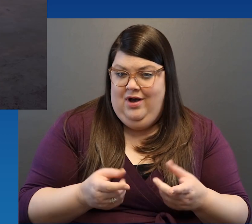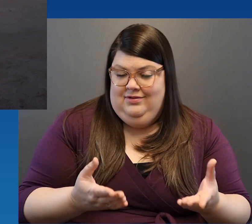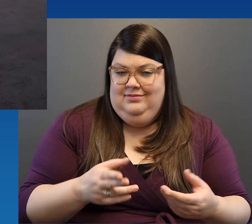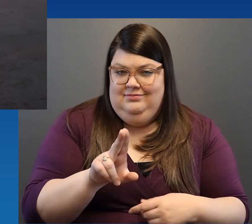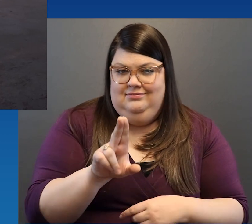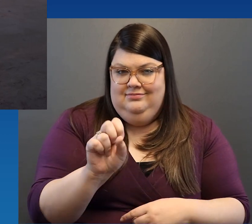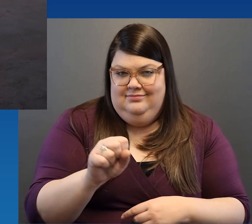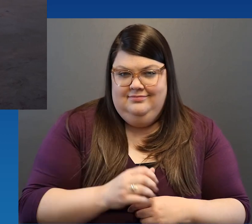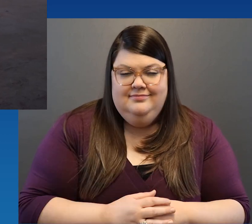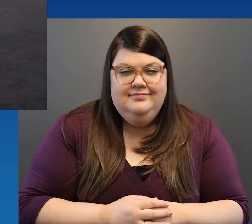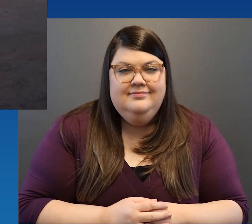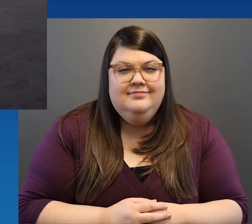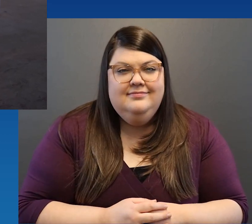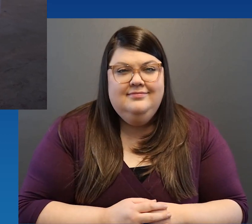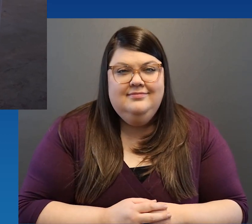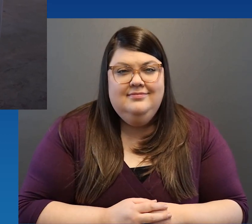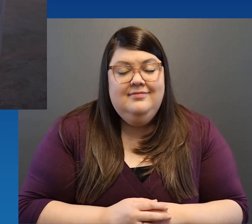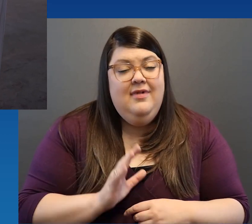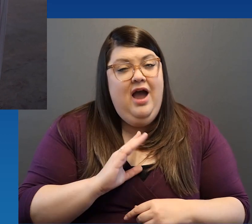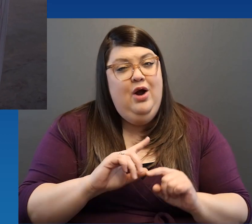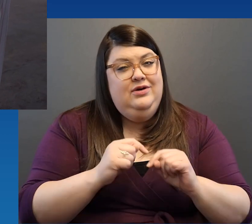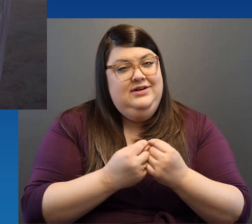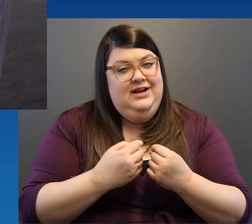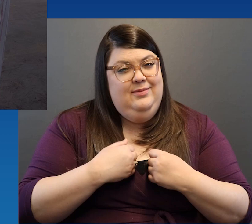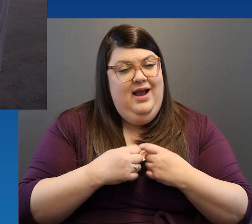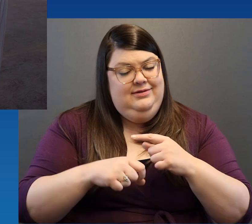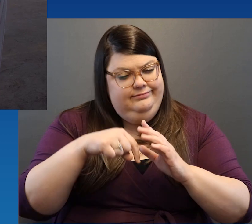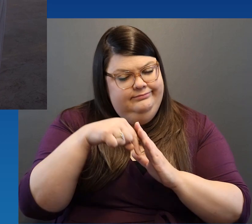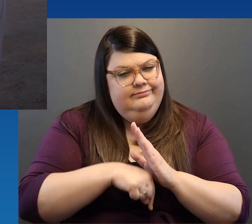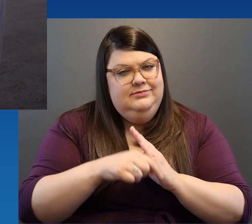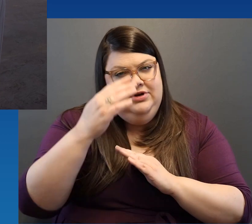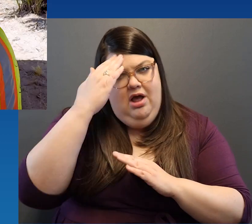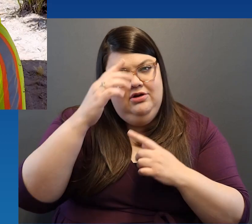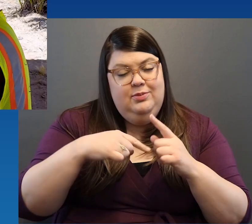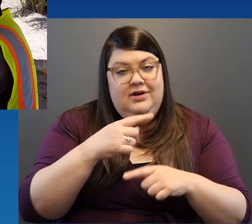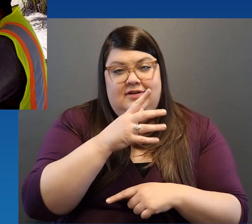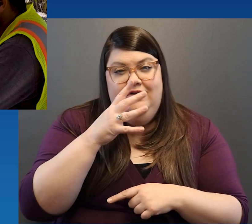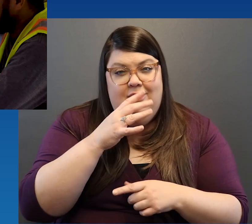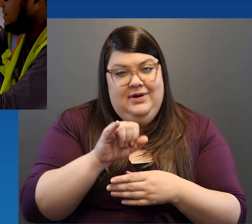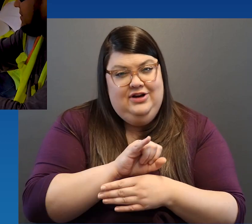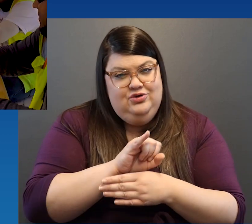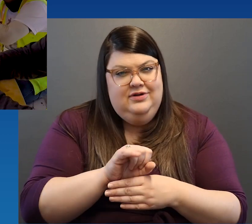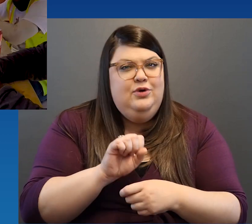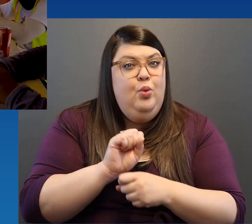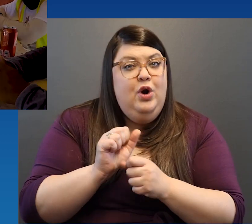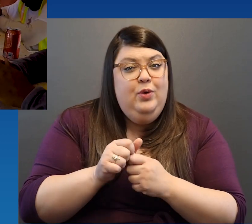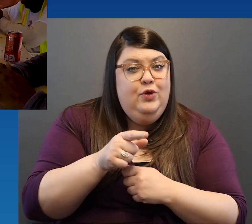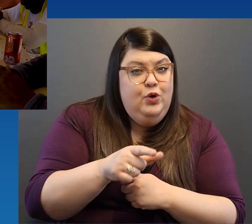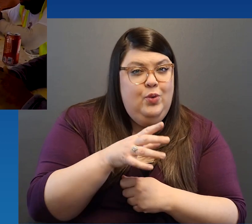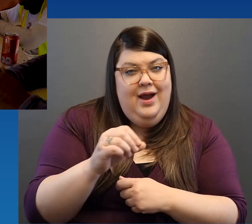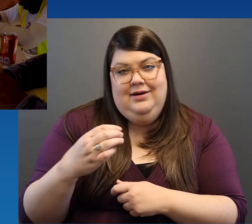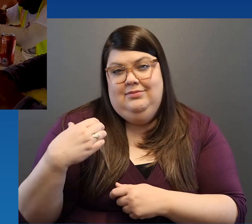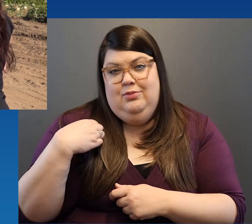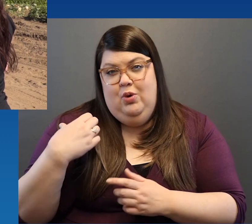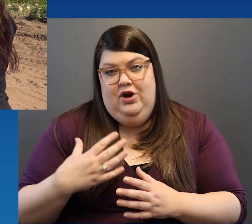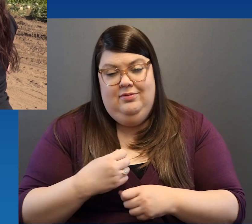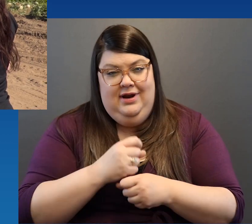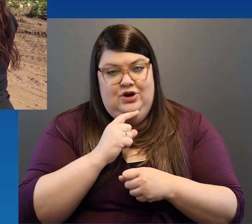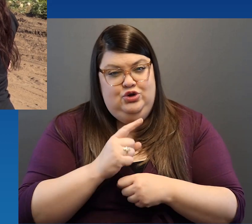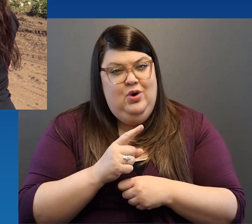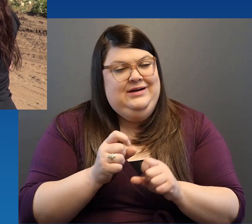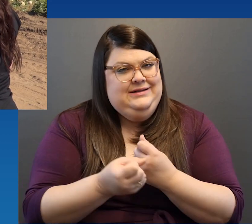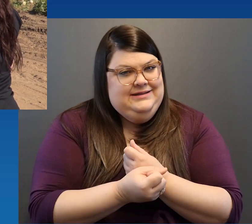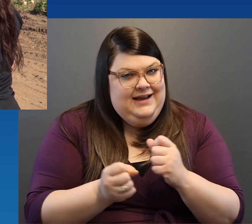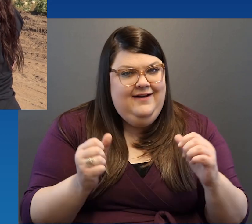States. Our team has an extensive knowledge of the farming industry and will work with both you and your employer to ensure that